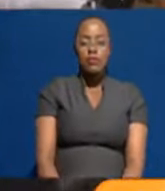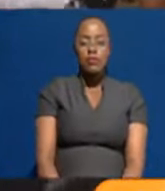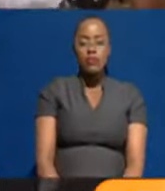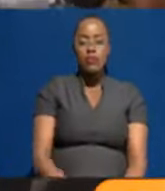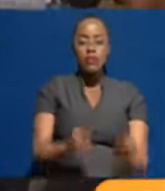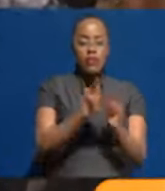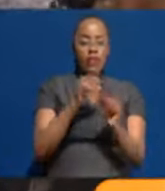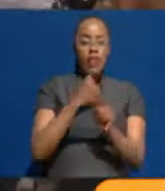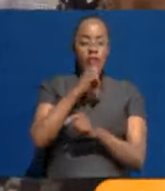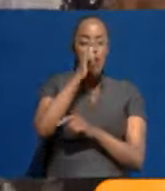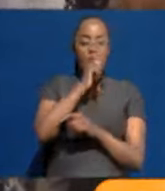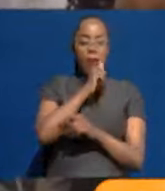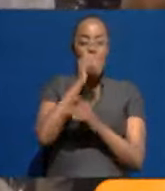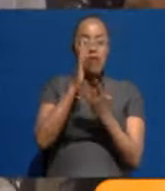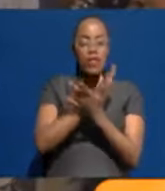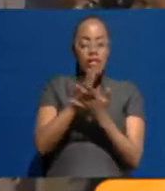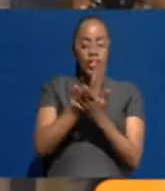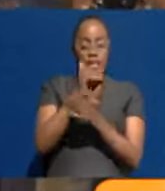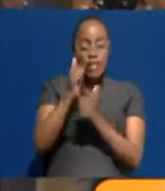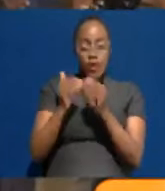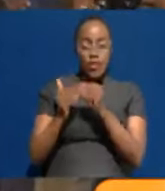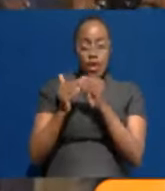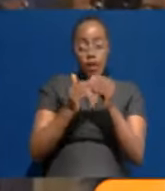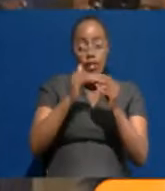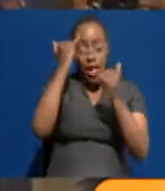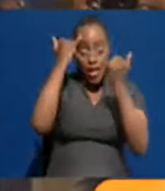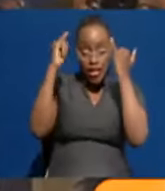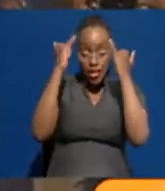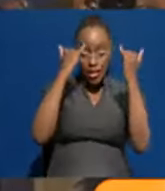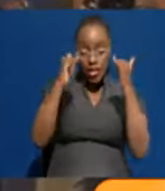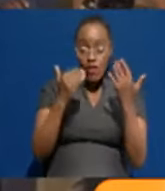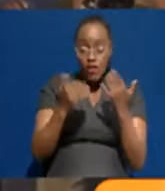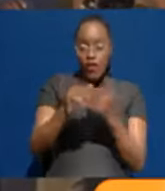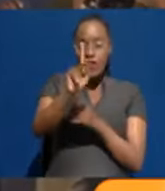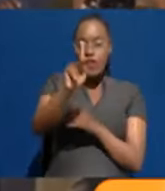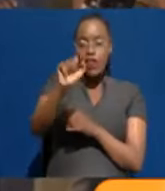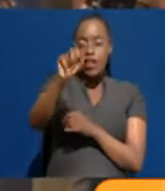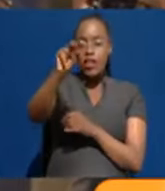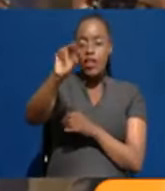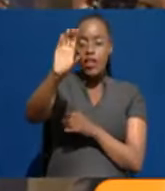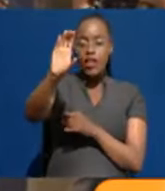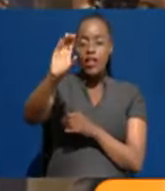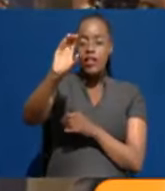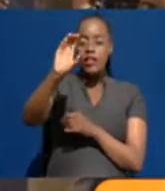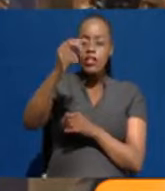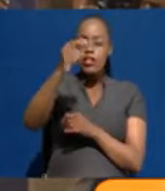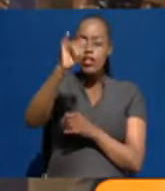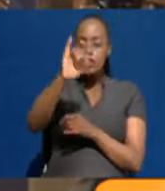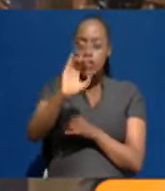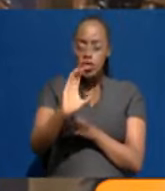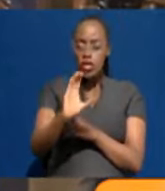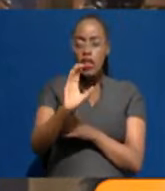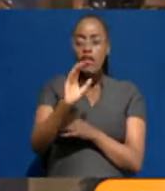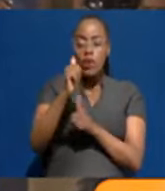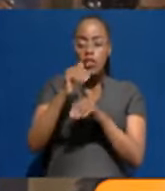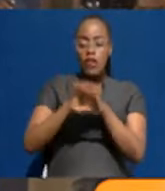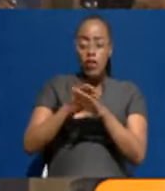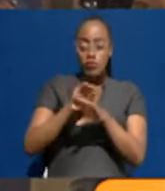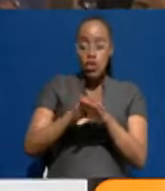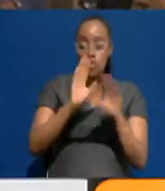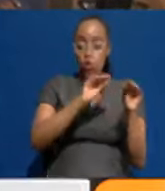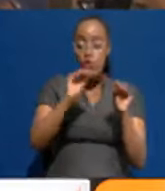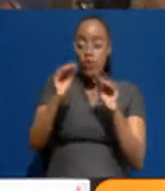Really, it is a private sector-led initiative. Kenchic has just been gracious enough to move